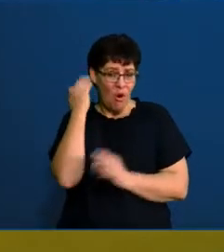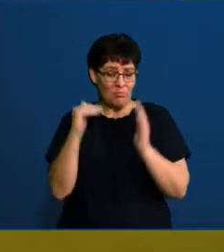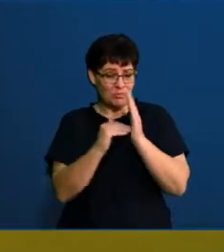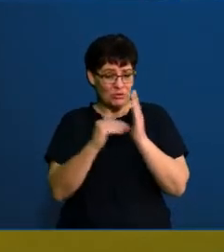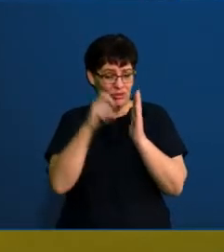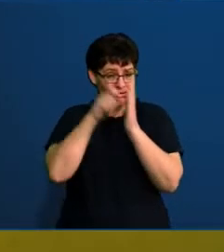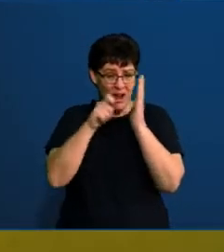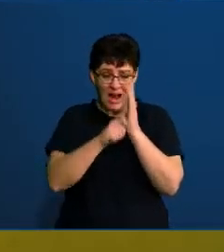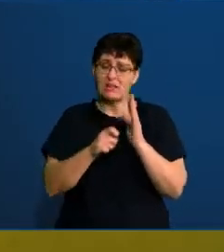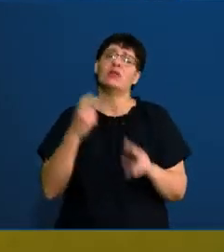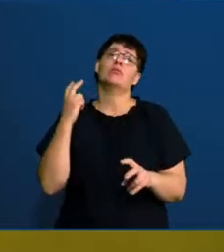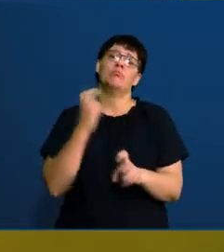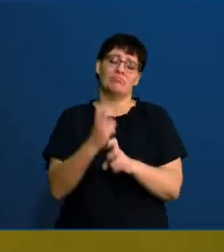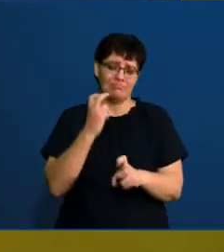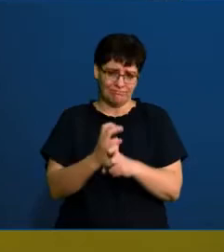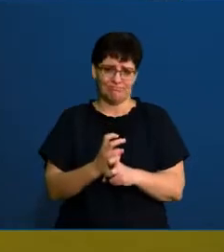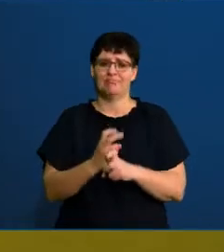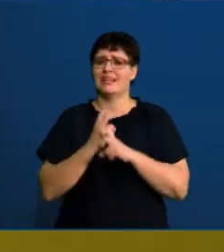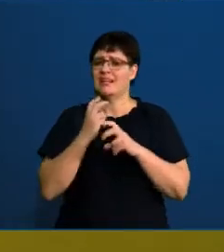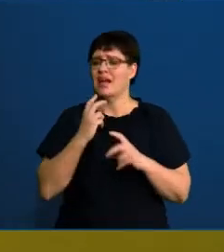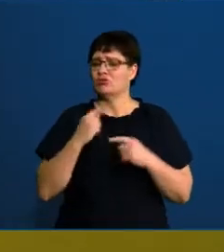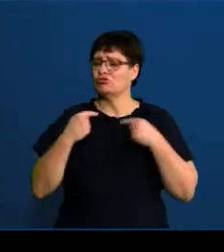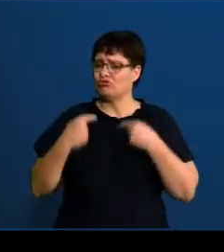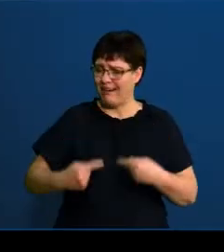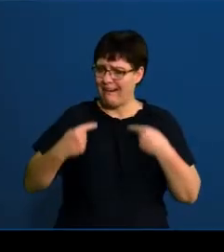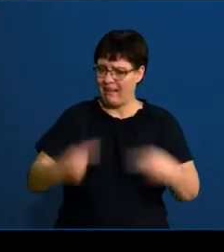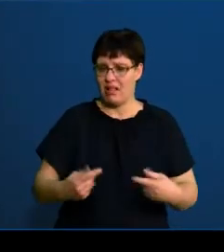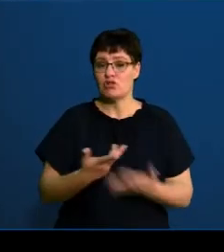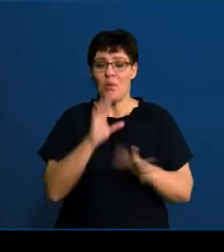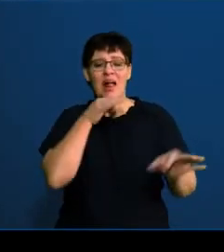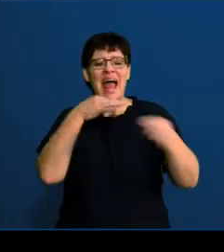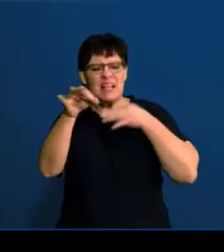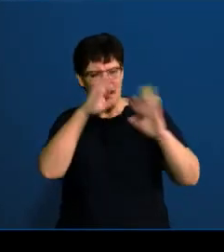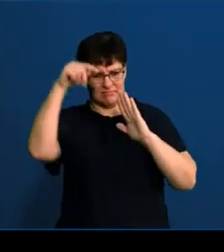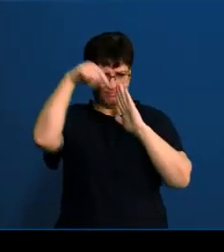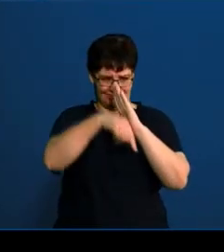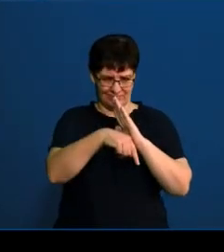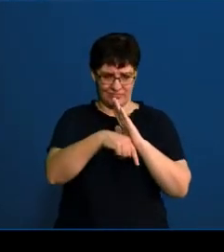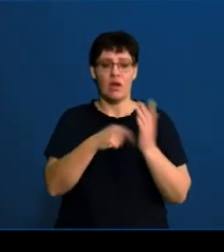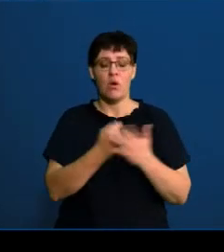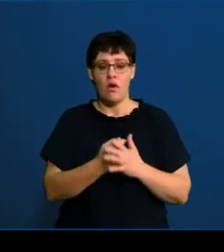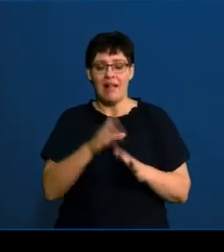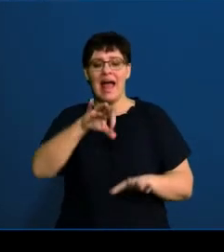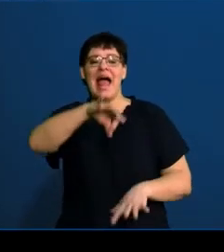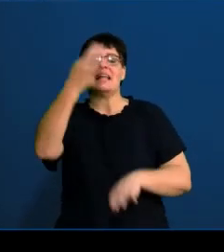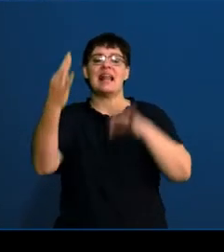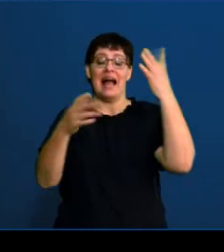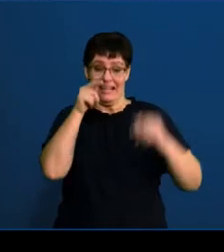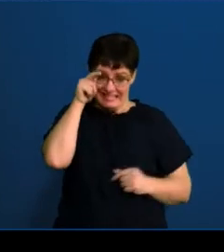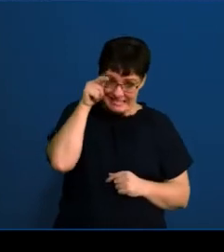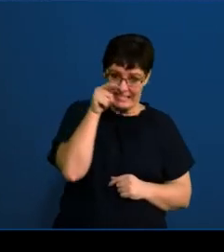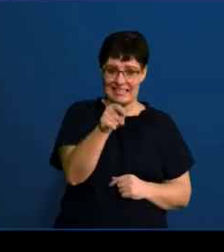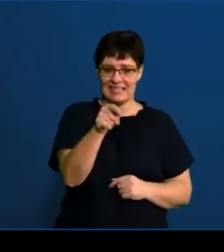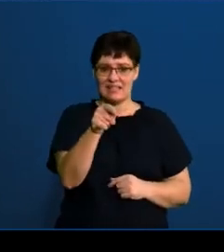people have struggled with, and we're going to look at it in more detail. So we're going to analyze, I have a pen, we're going to analyze